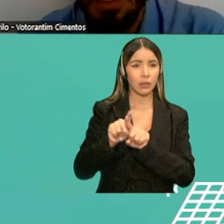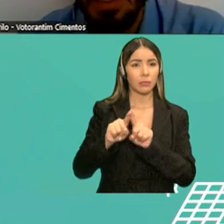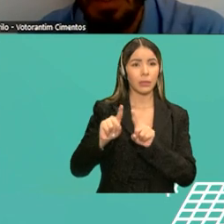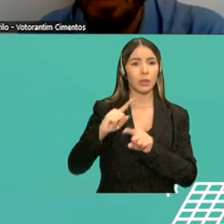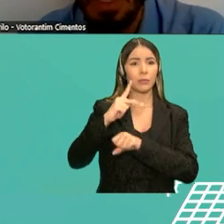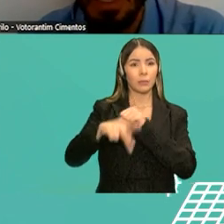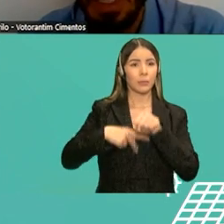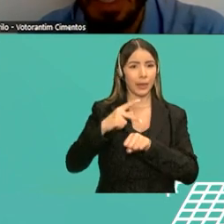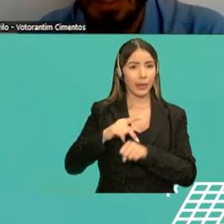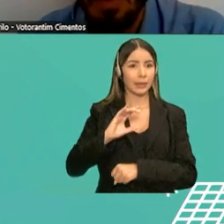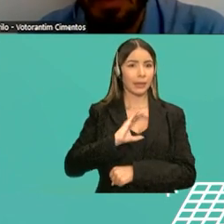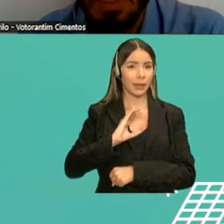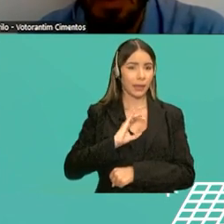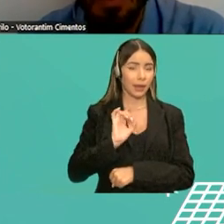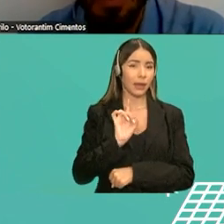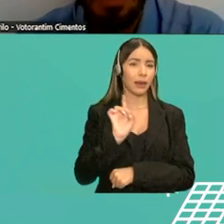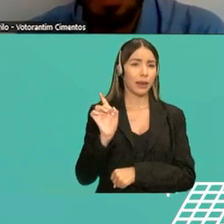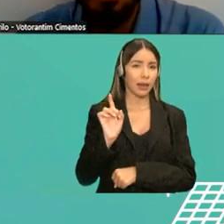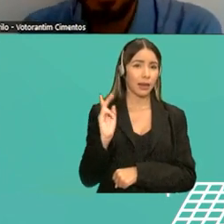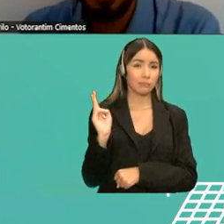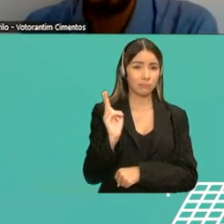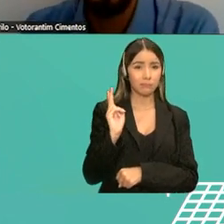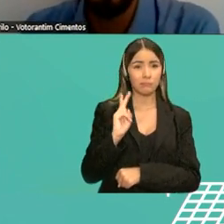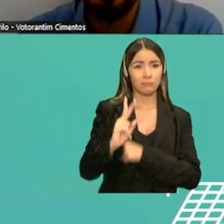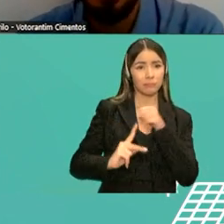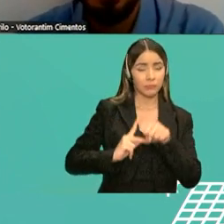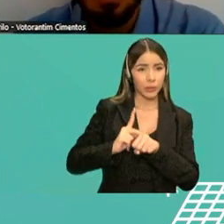so the carbon operation has a specific